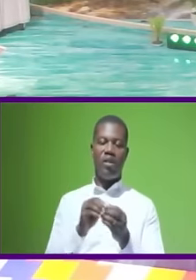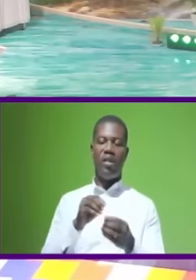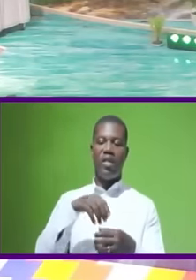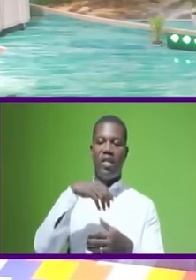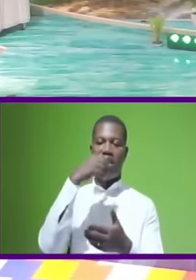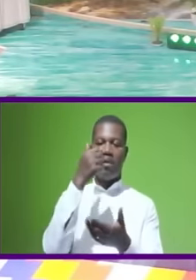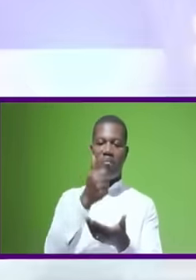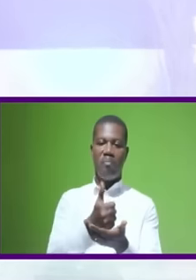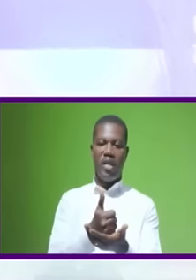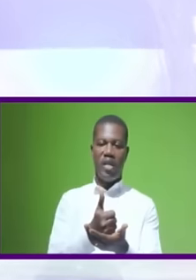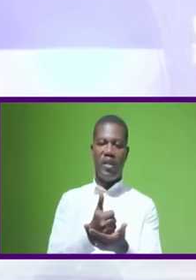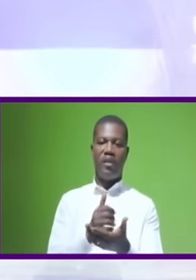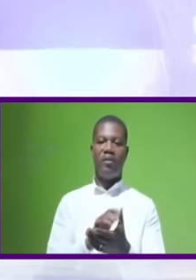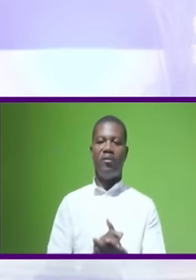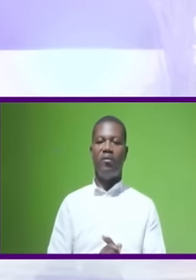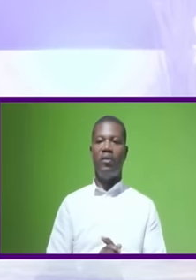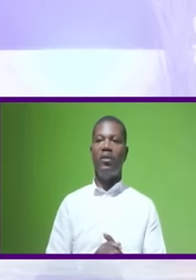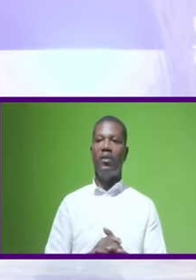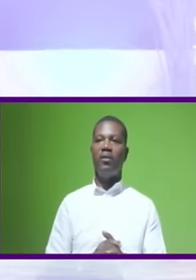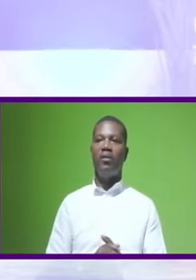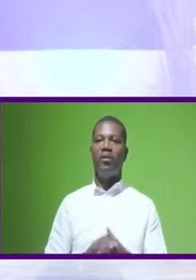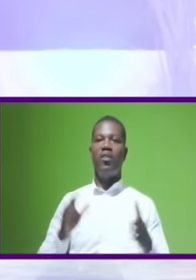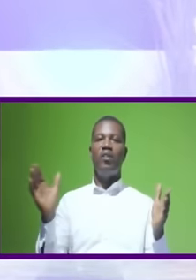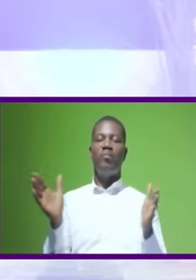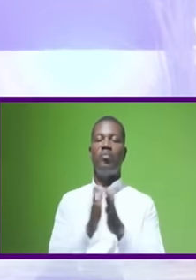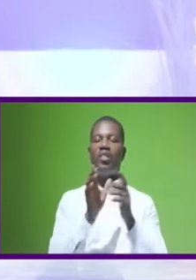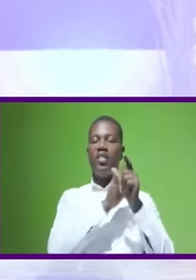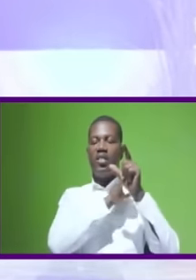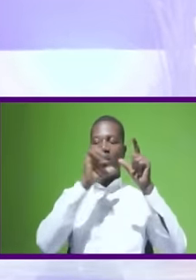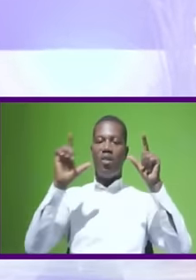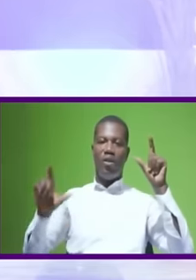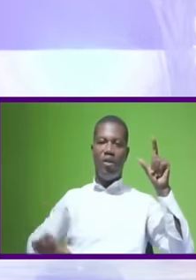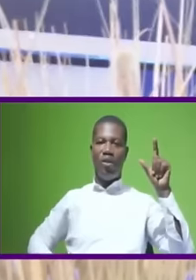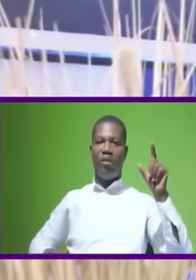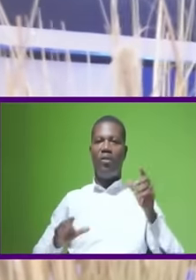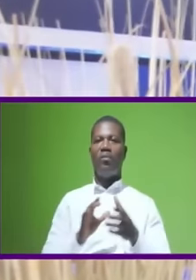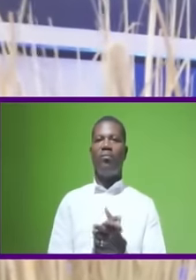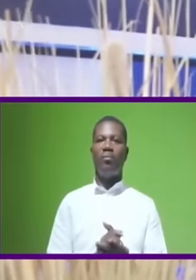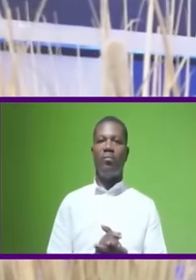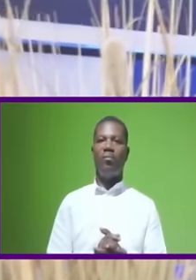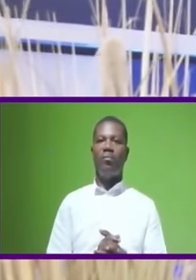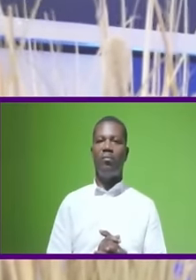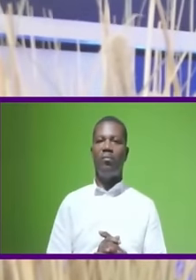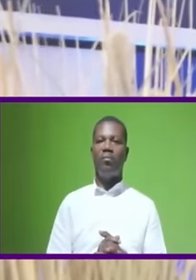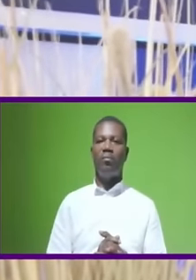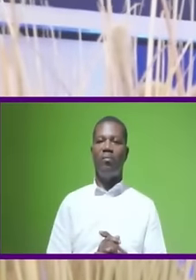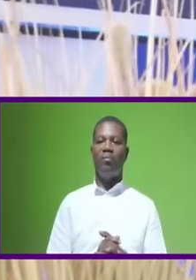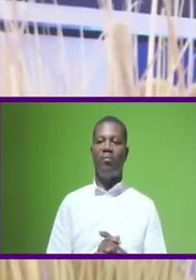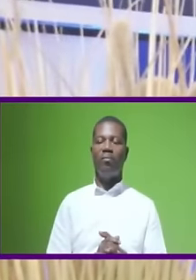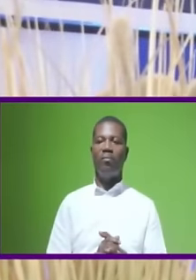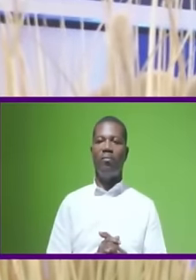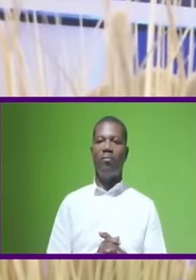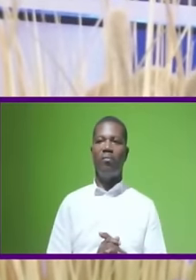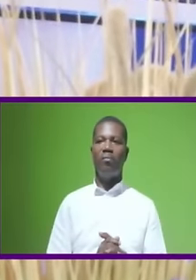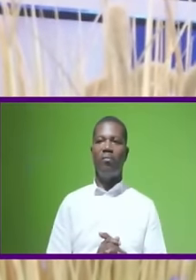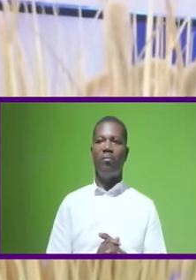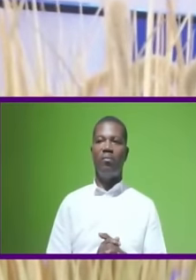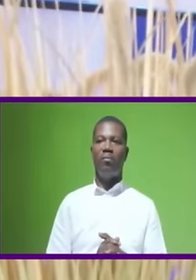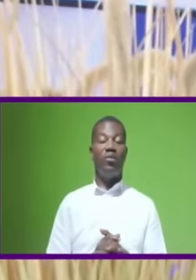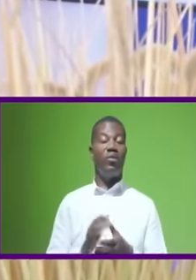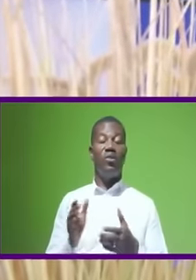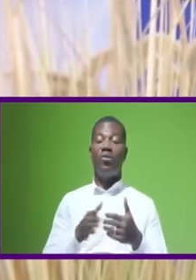Amen. Amen. Praise the Lord. Hallelujah. Said the upper